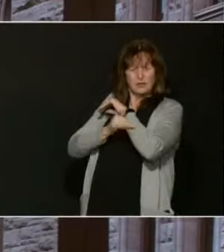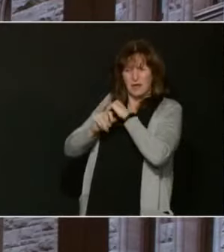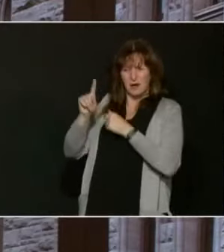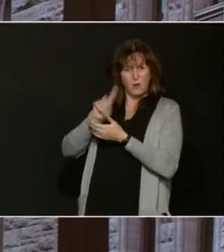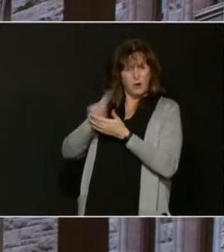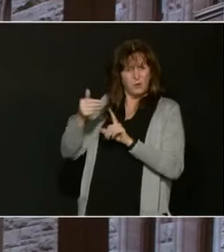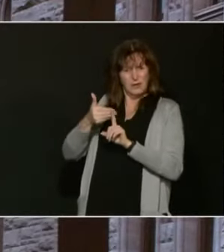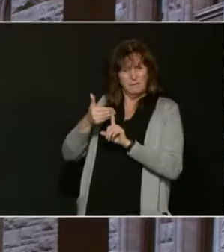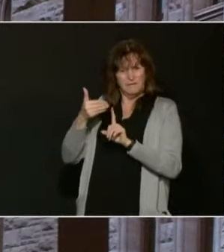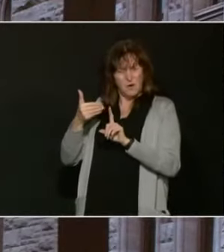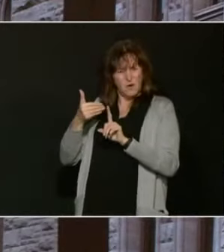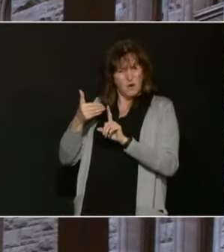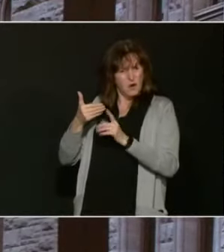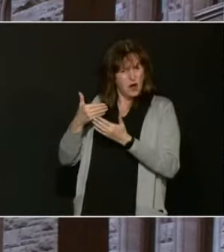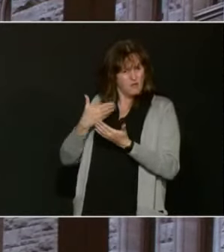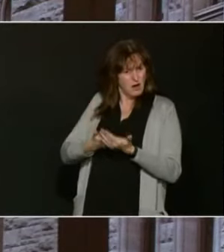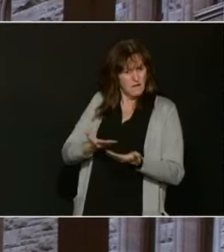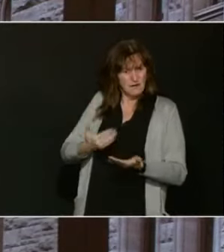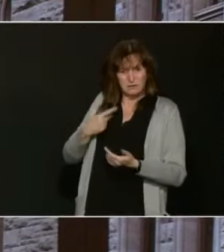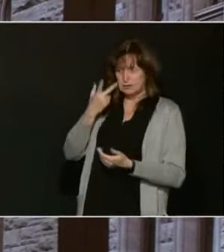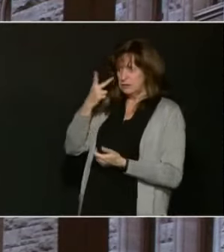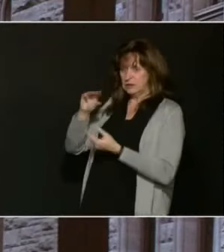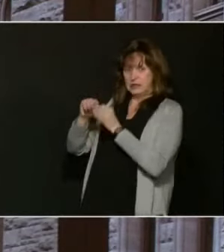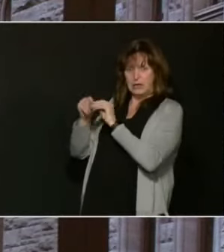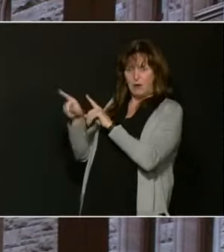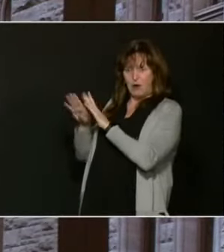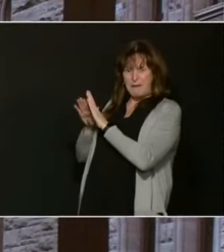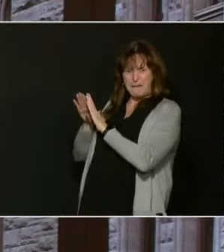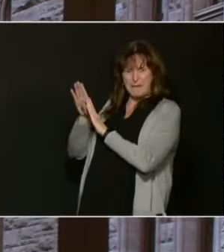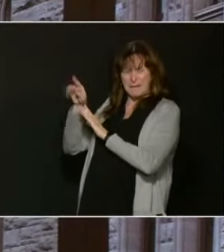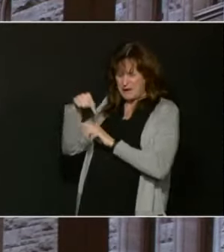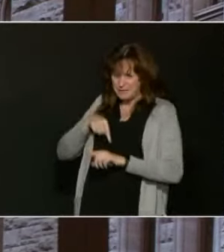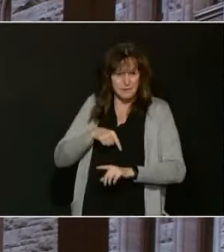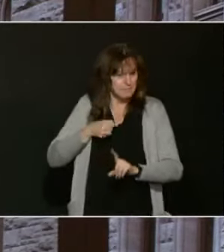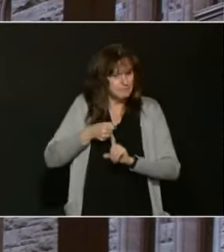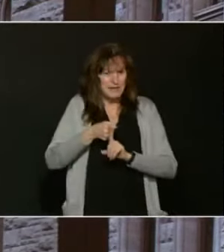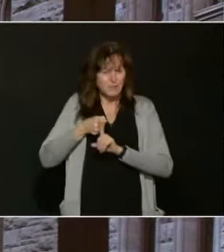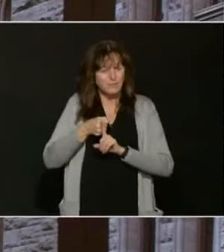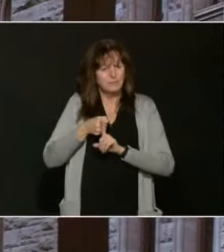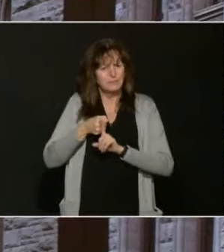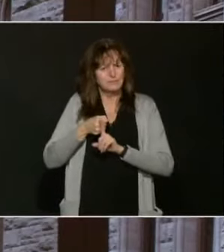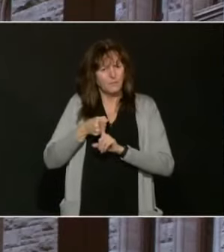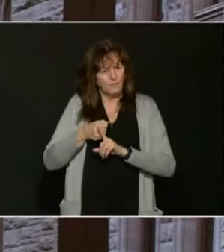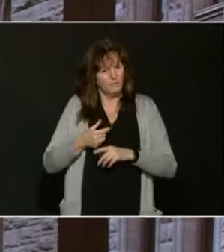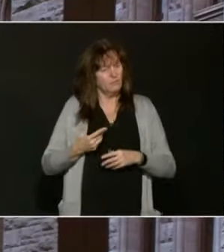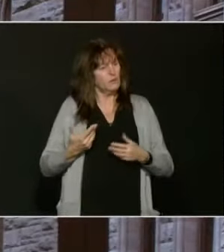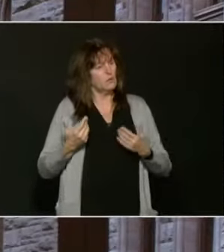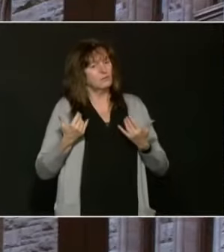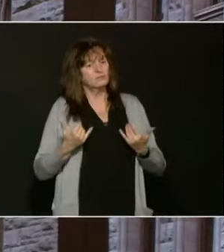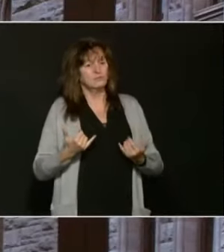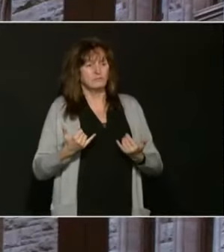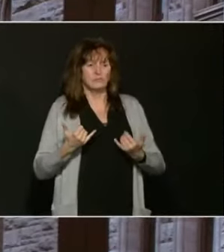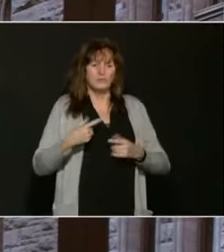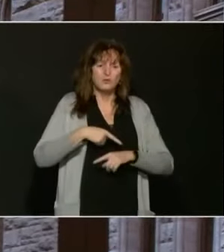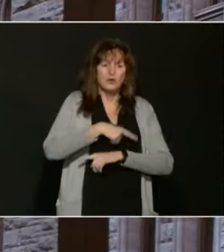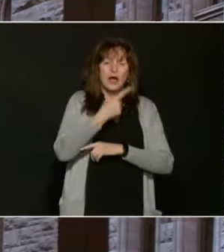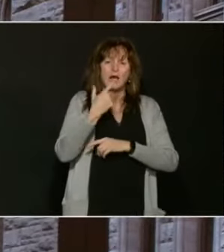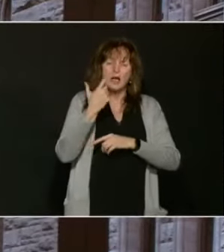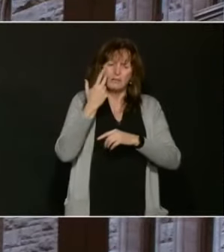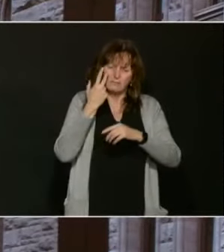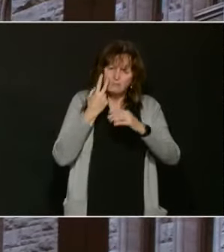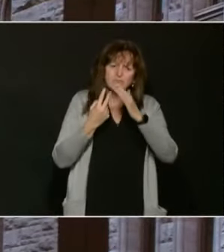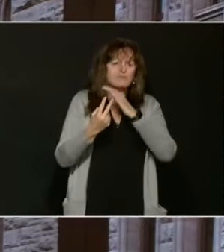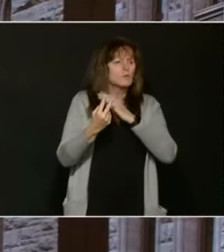rapidly. It's also to commemorate the people who lost their lives with the disease during this time and the impacts it's had on